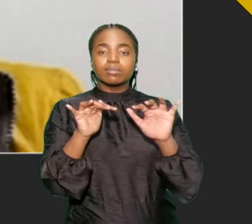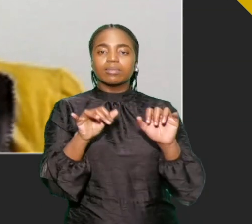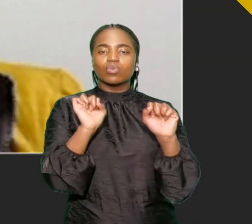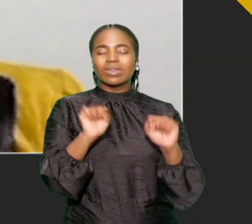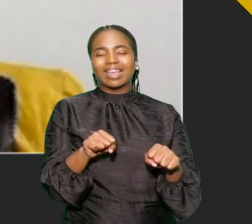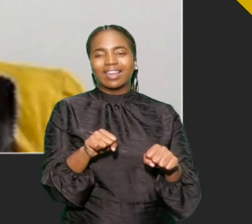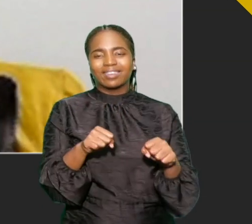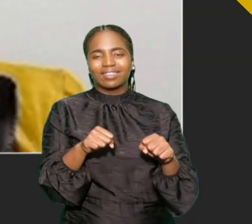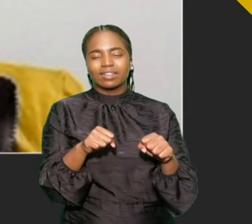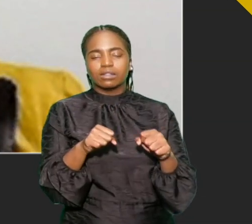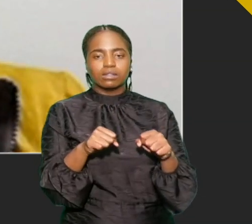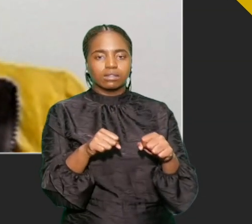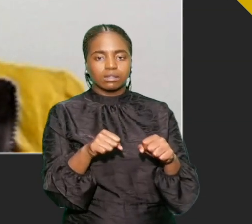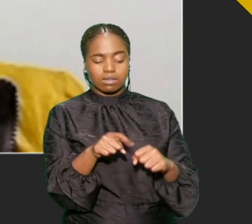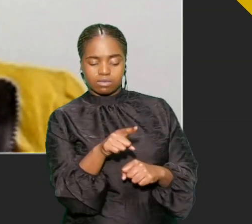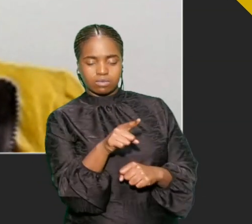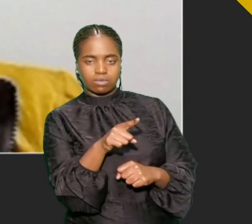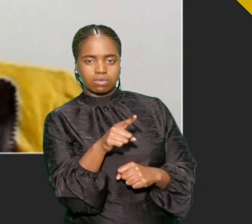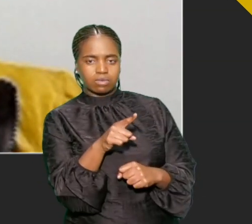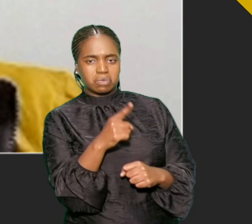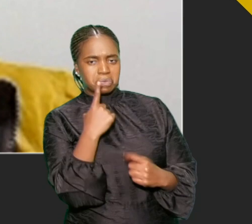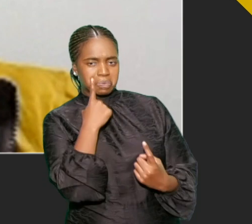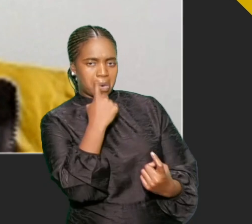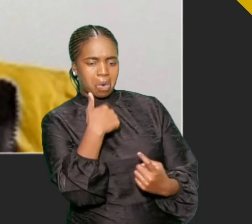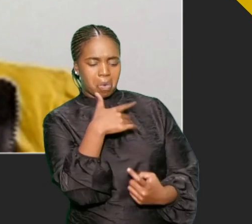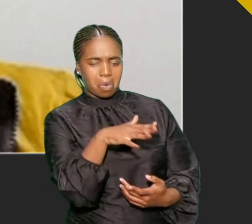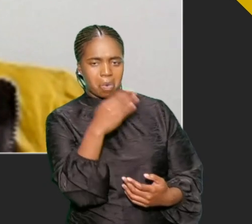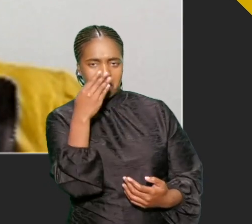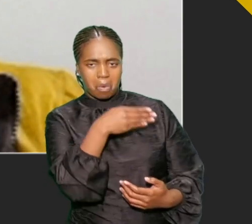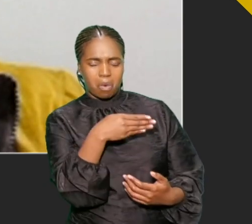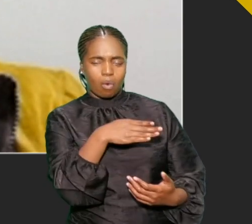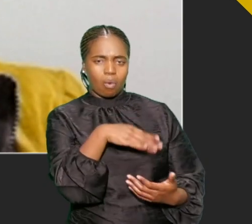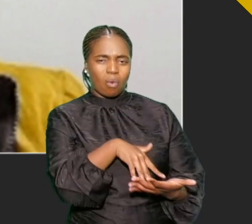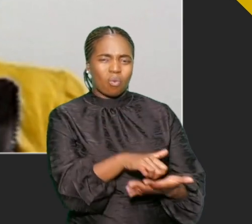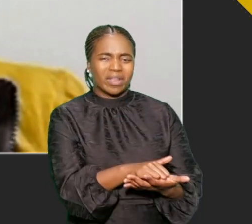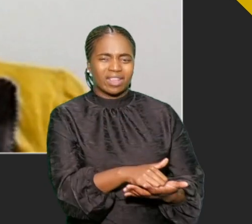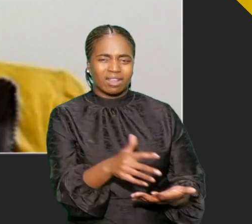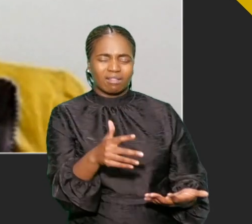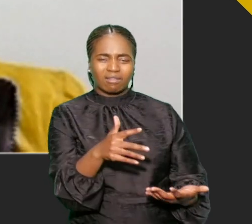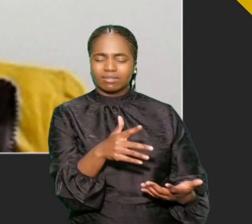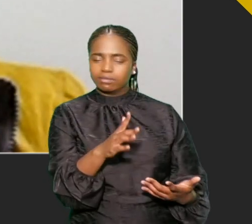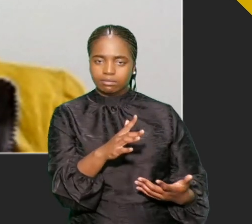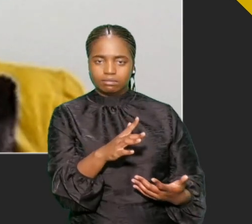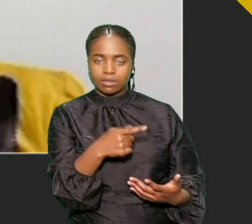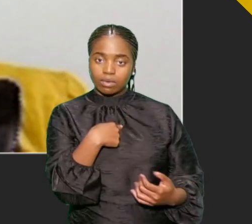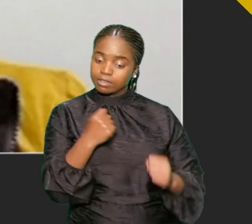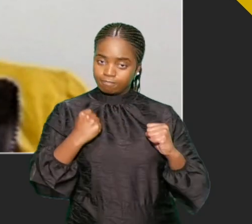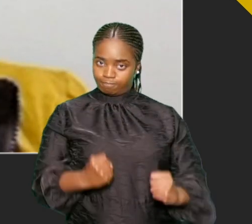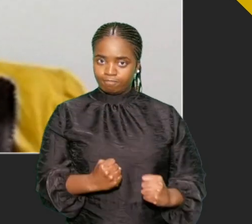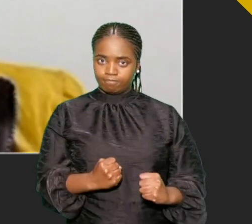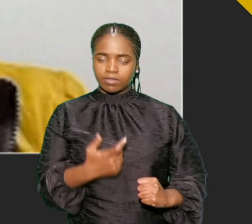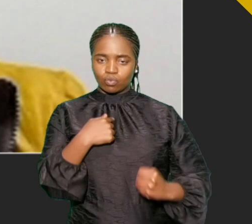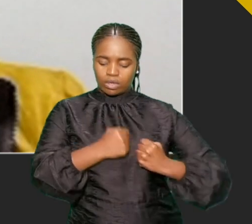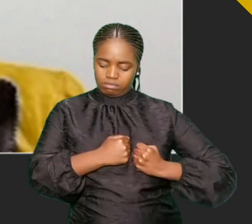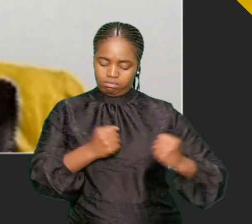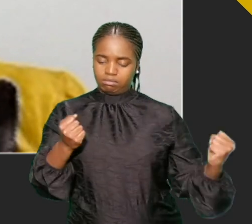where we look at people who are going through a hard time as if there's something wrong with them. And so I think it's quite a brave thing to